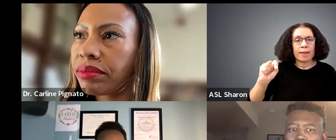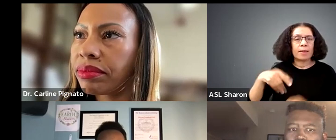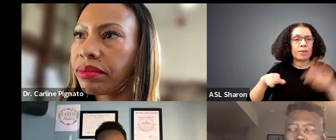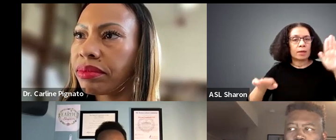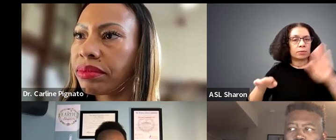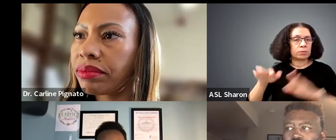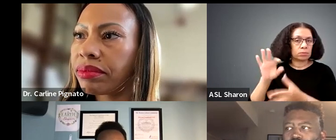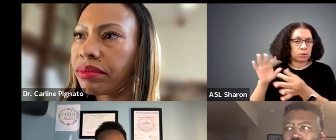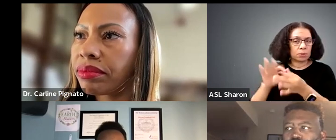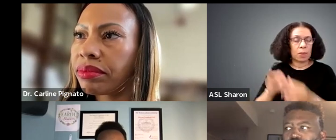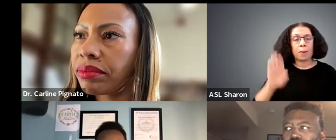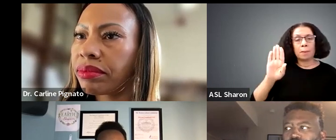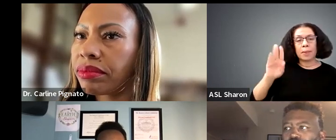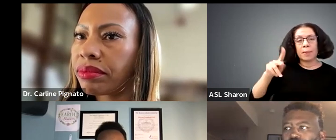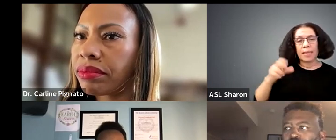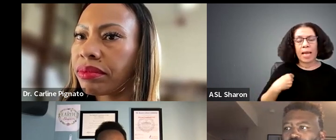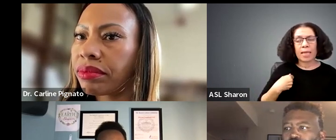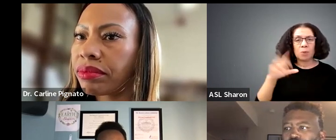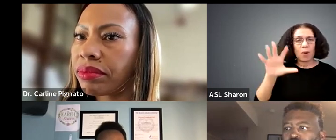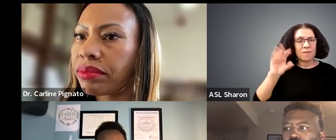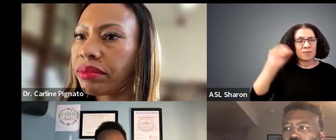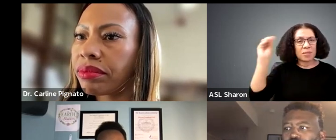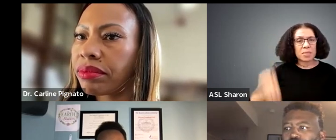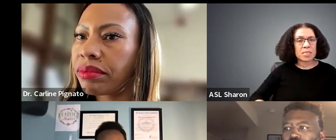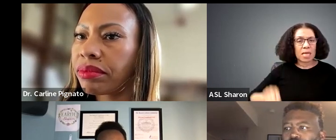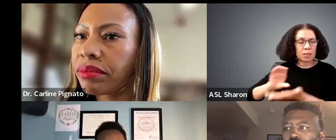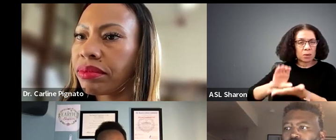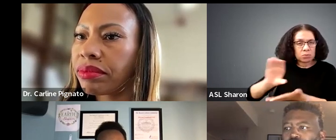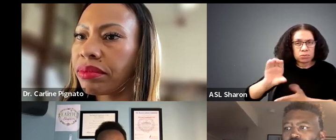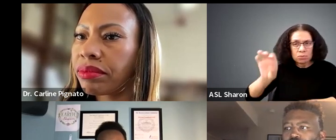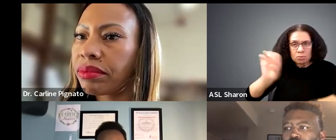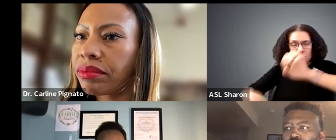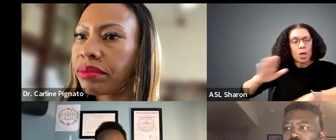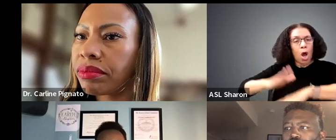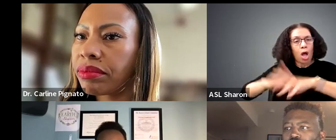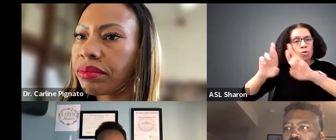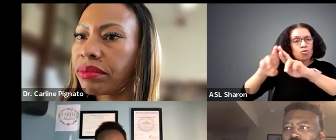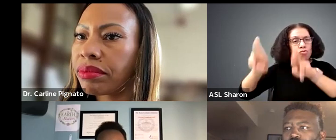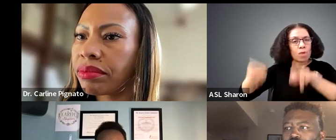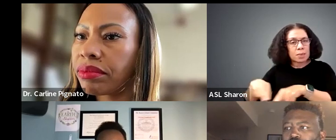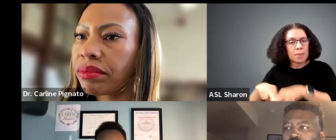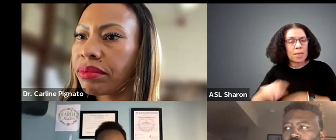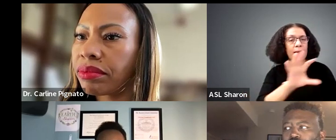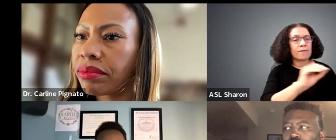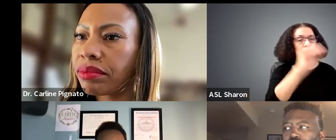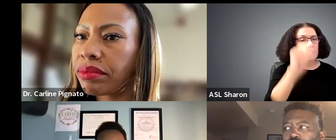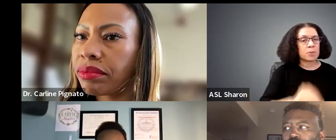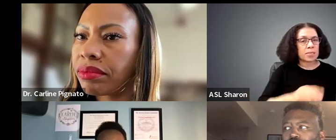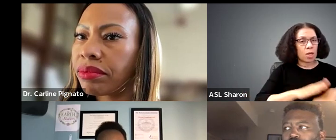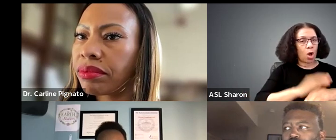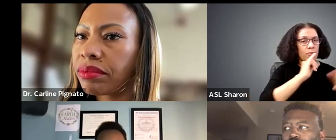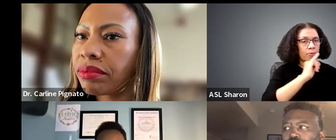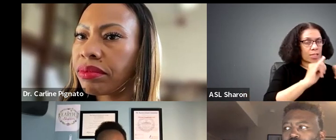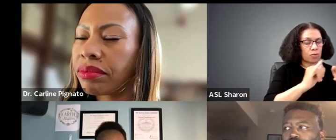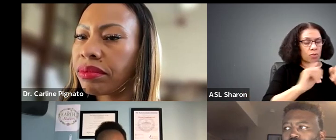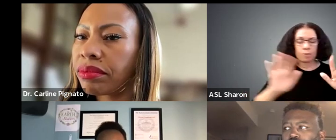experience, BPS tends to put as much as 50% of the assessment of a candidate on the resume and 50% on the interview. That